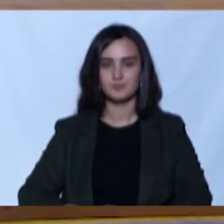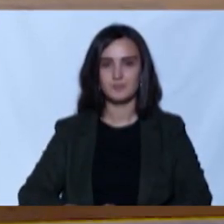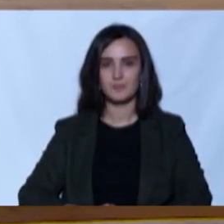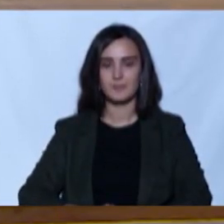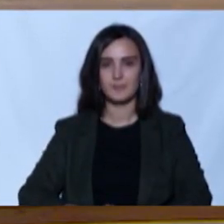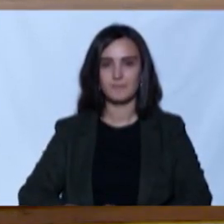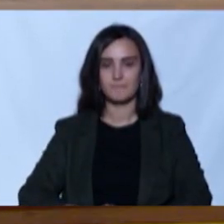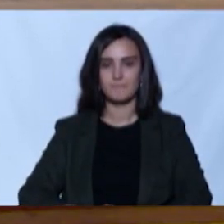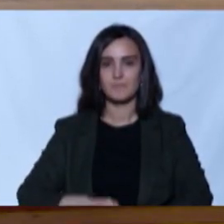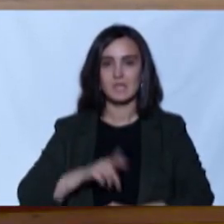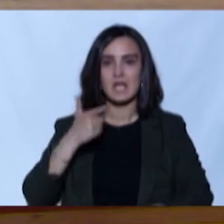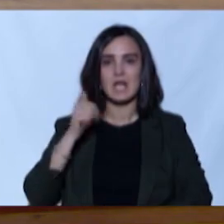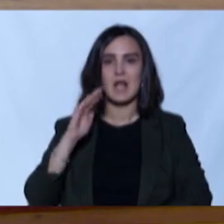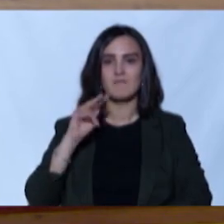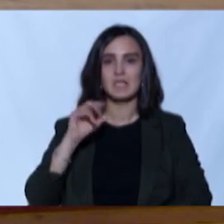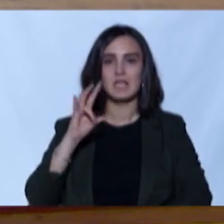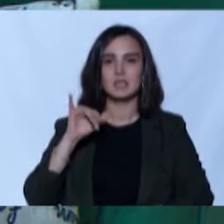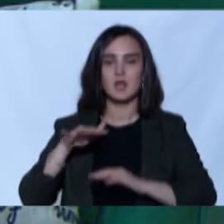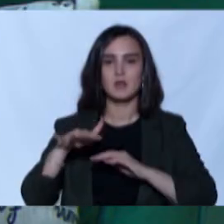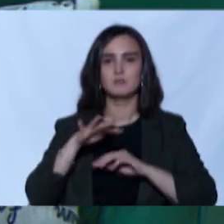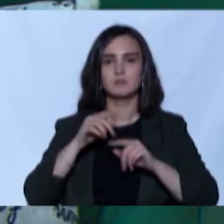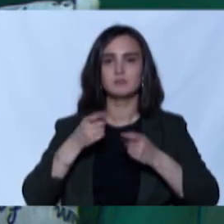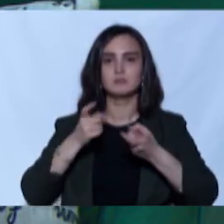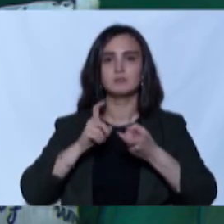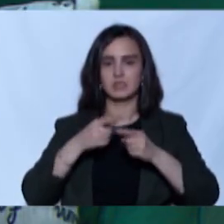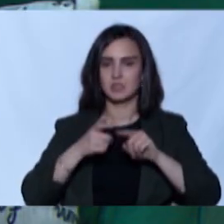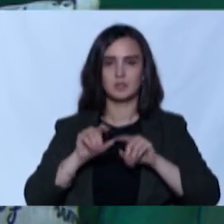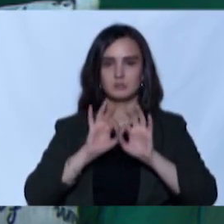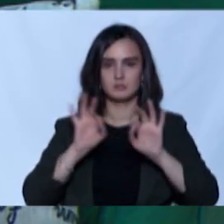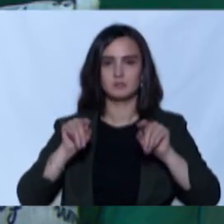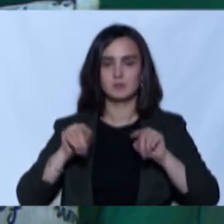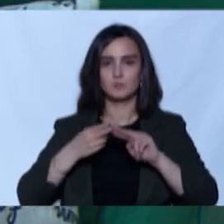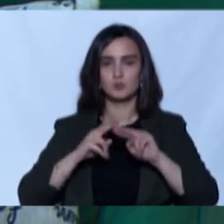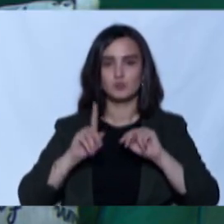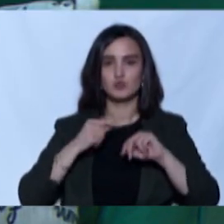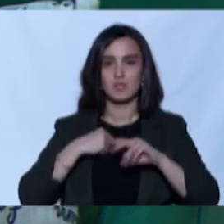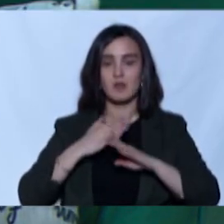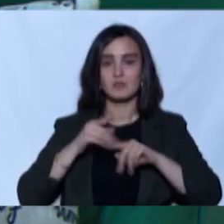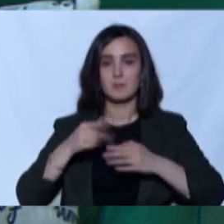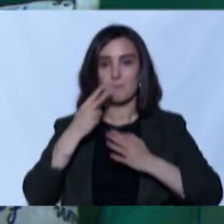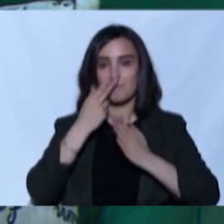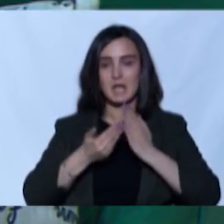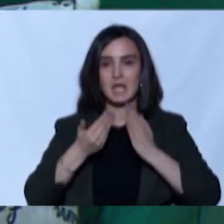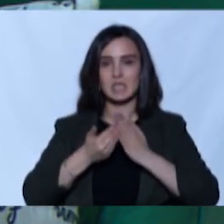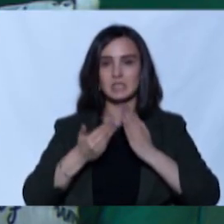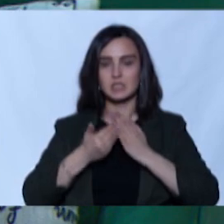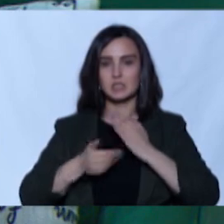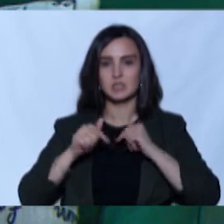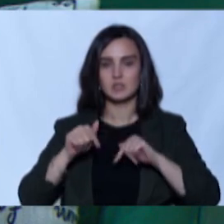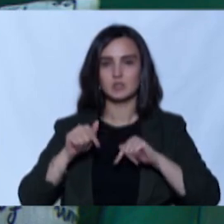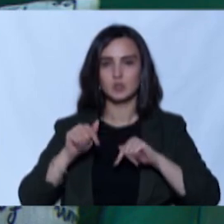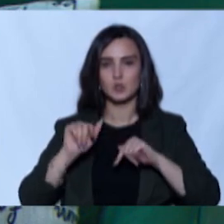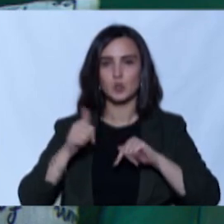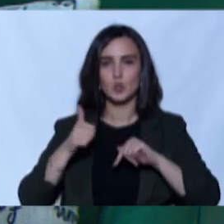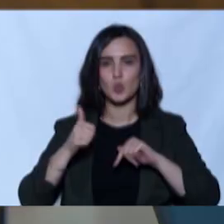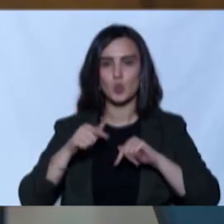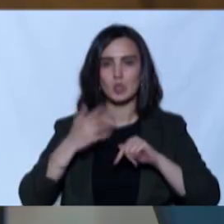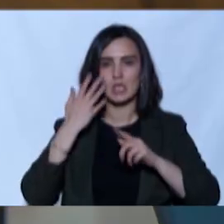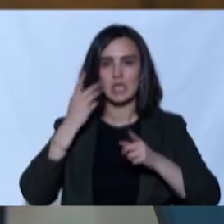now the impact. This is also fascinating, because here we have an example of fiction becoming